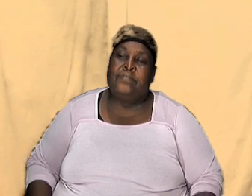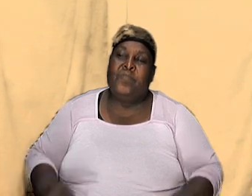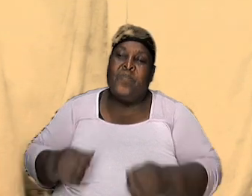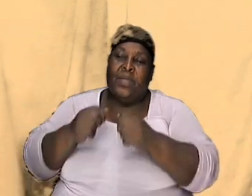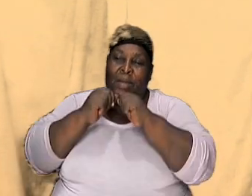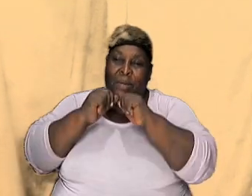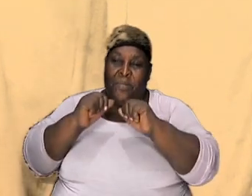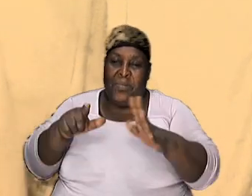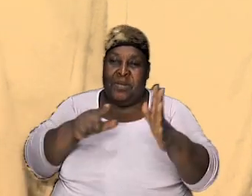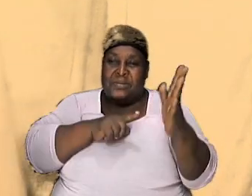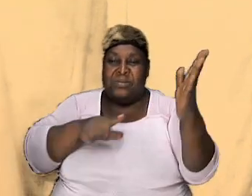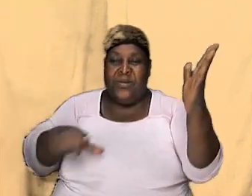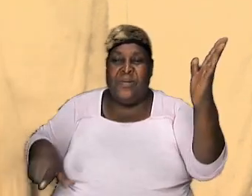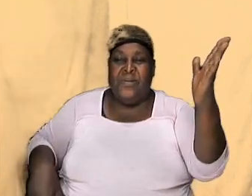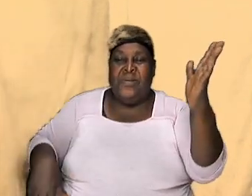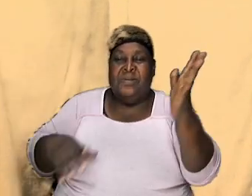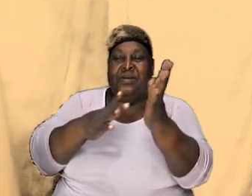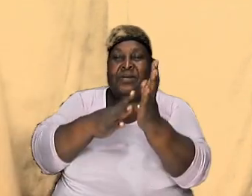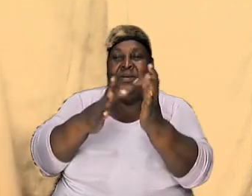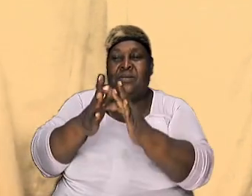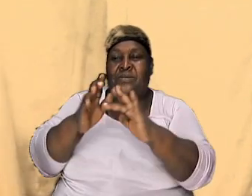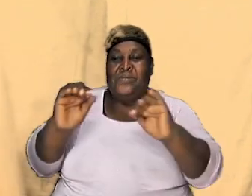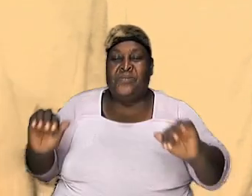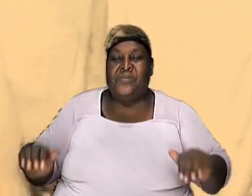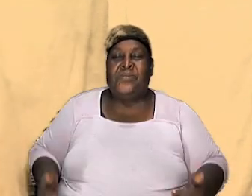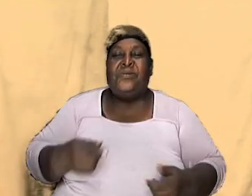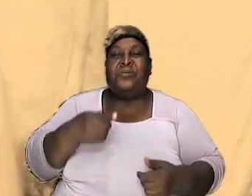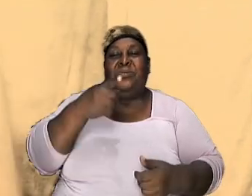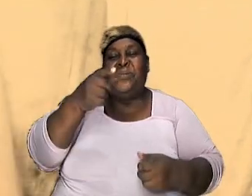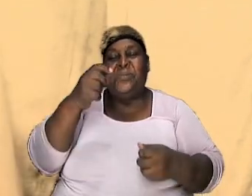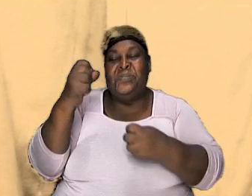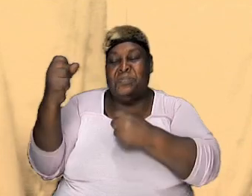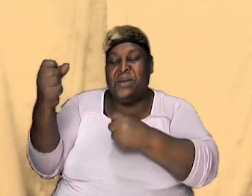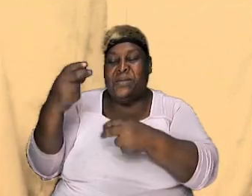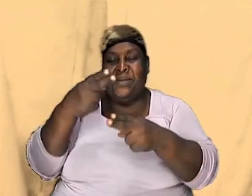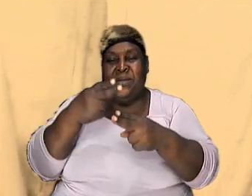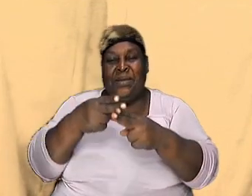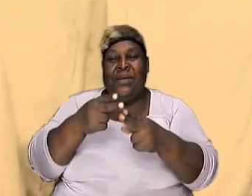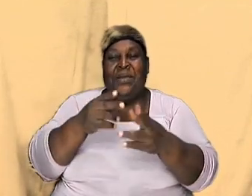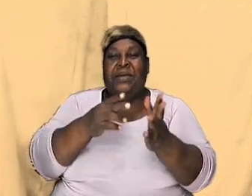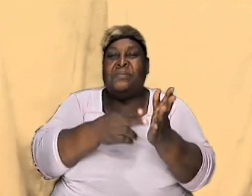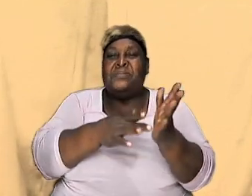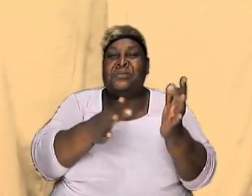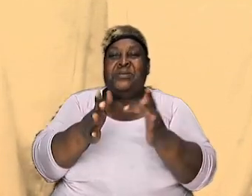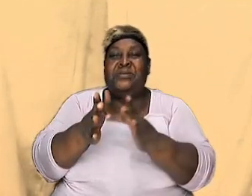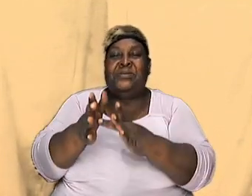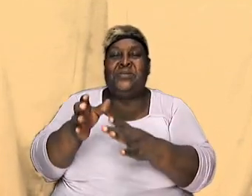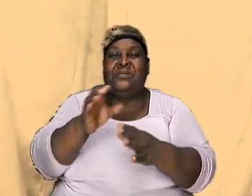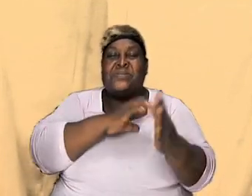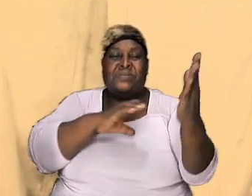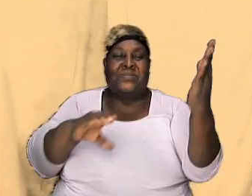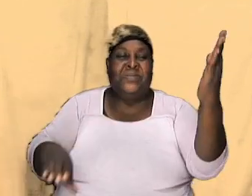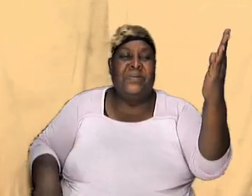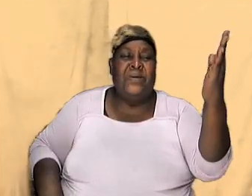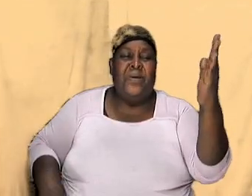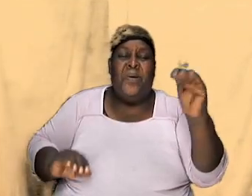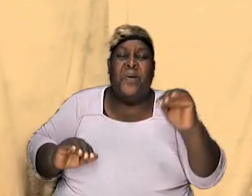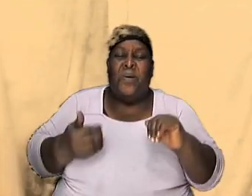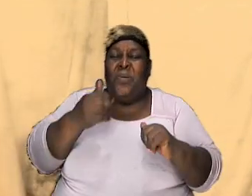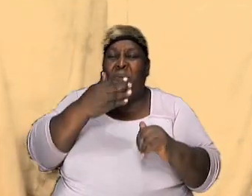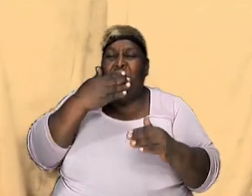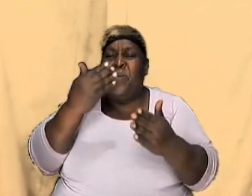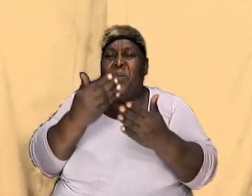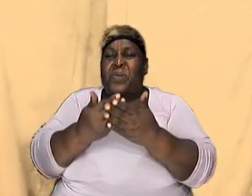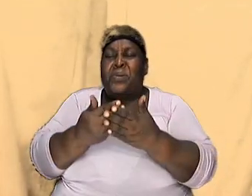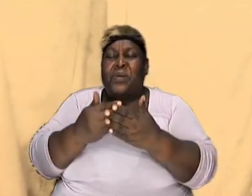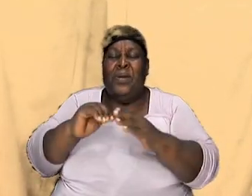Bless the Lord Jesus. I want to greet you in the mighty name of Jesus Christ. Amen. How good, the scripture says,